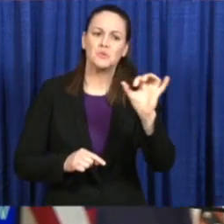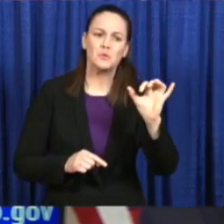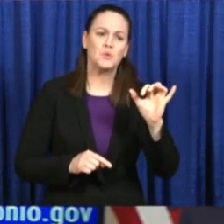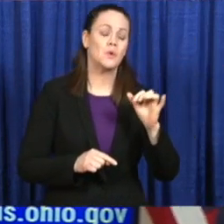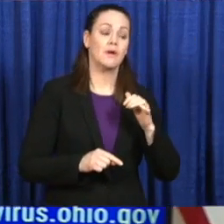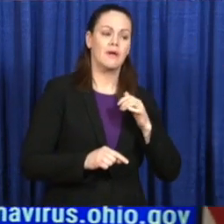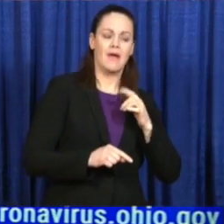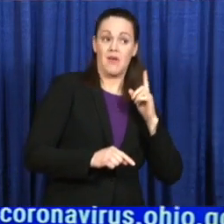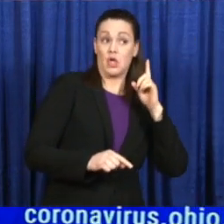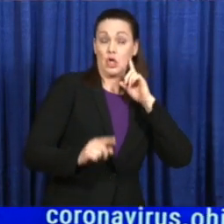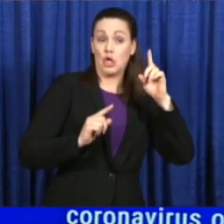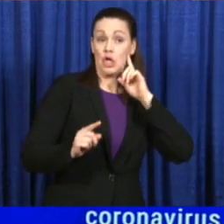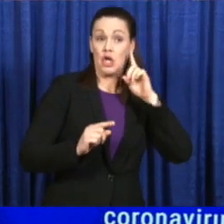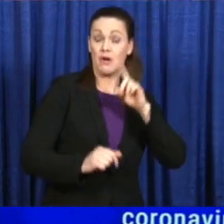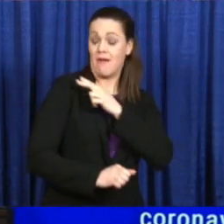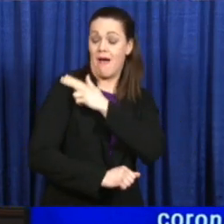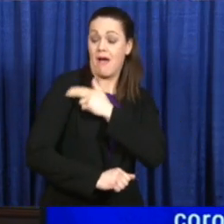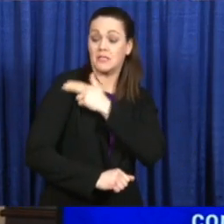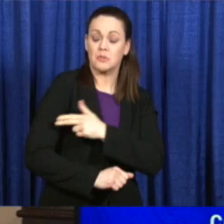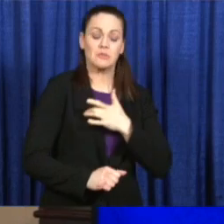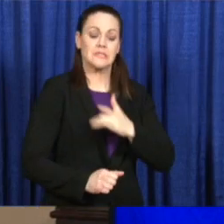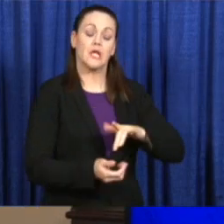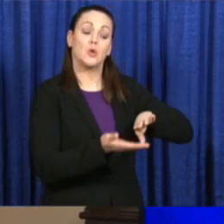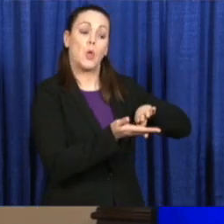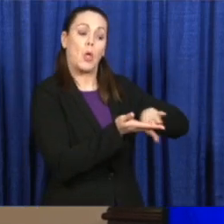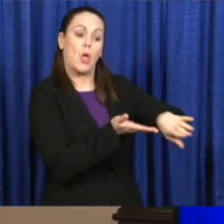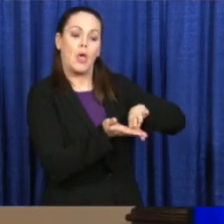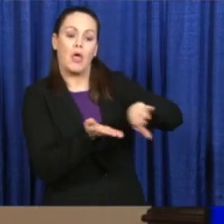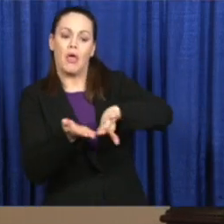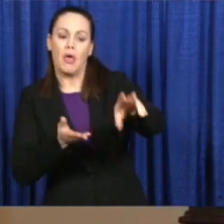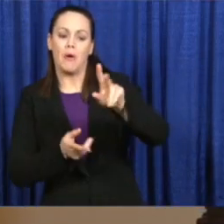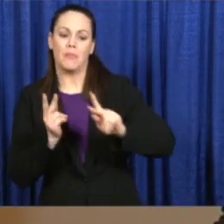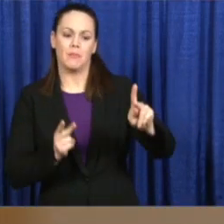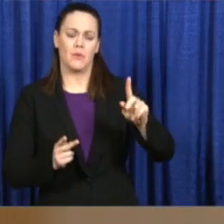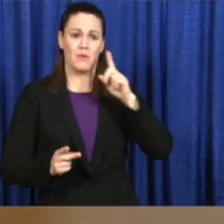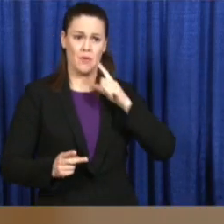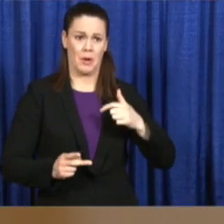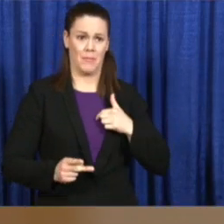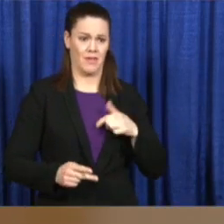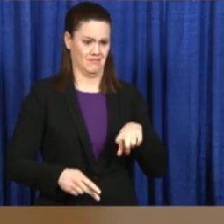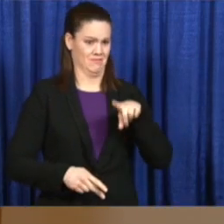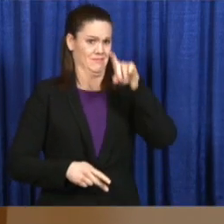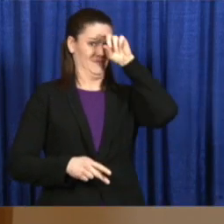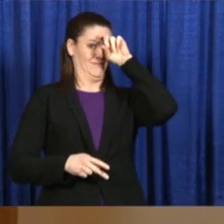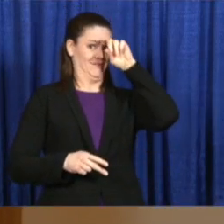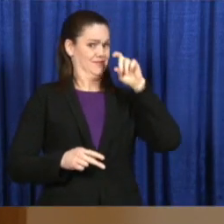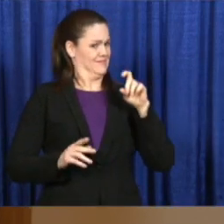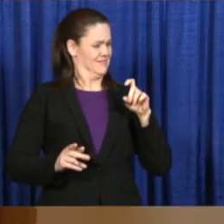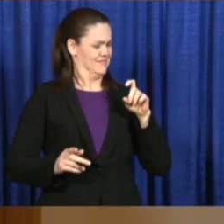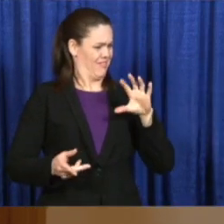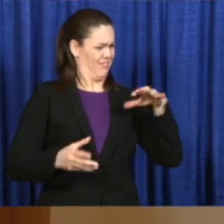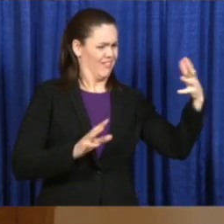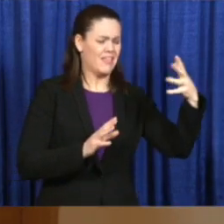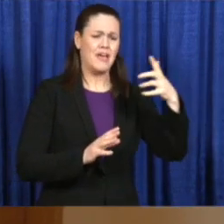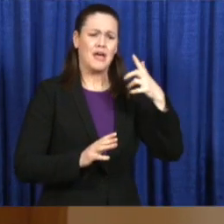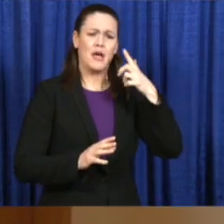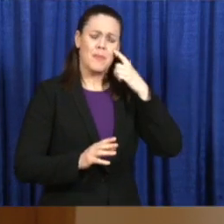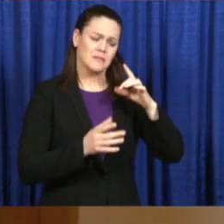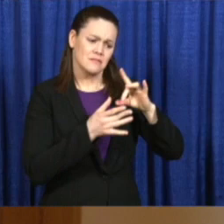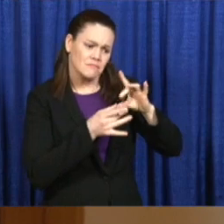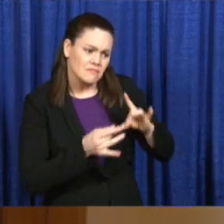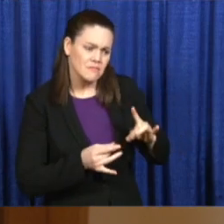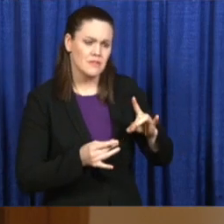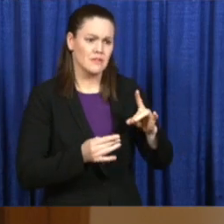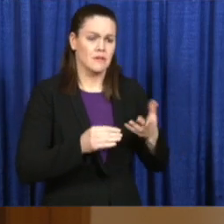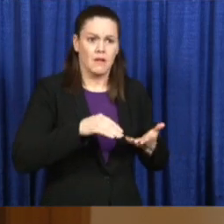This seems a little odd that we're getting ready for a national emergency. And that surge that you've been talking about, but I've been speaking with the hospitals,